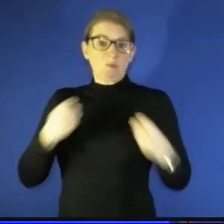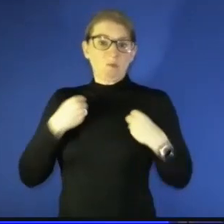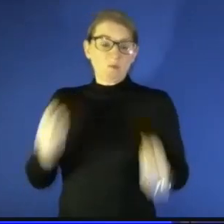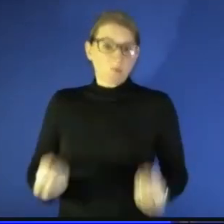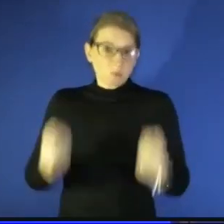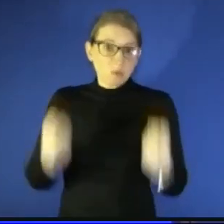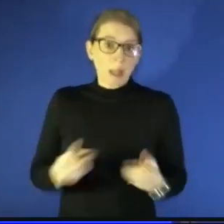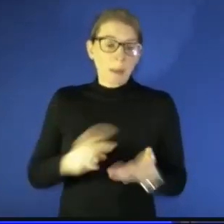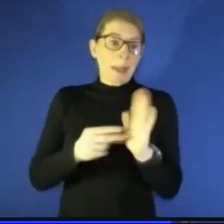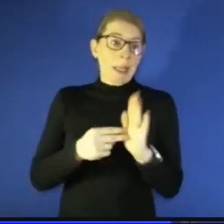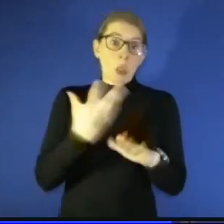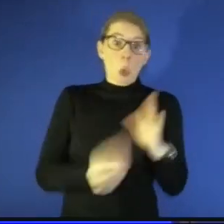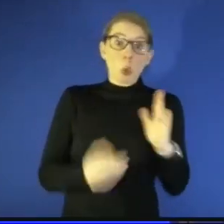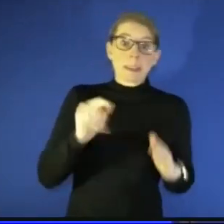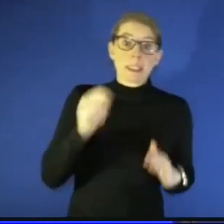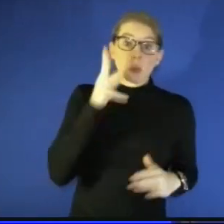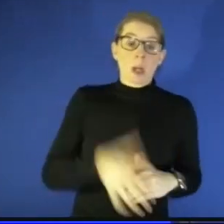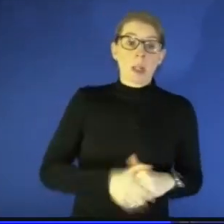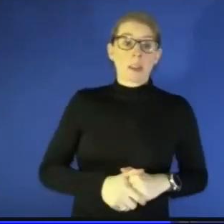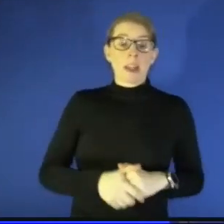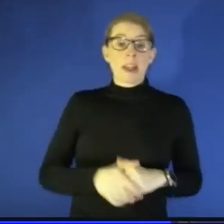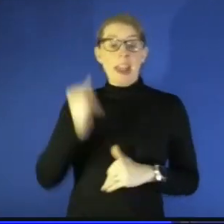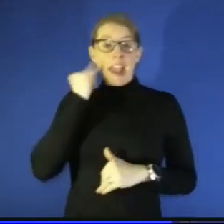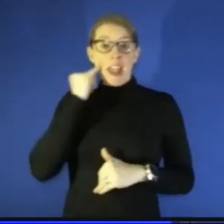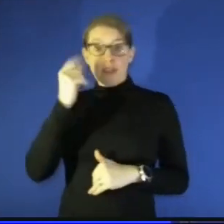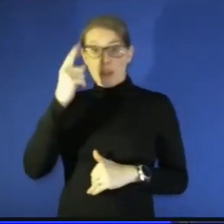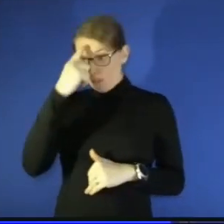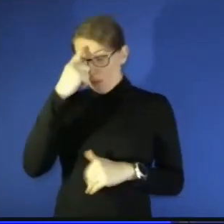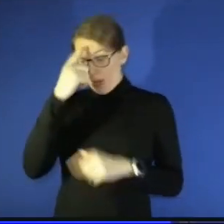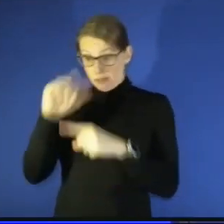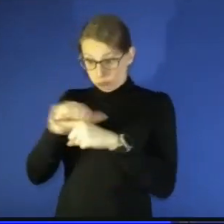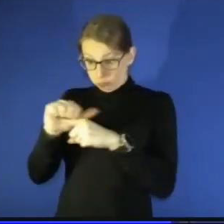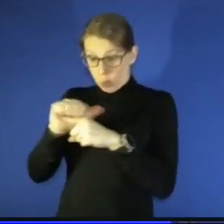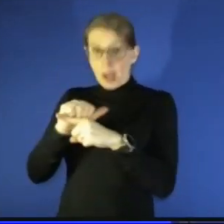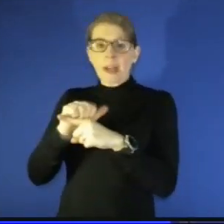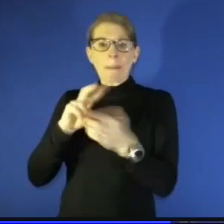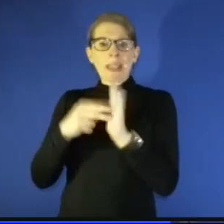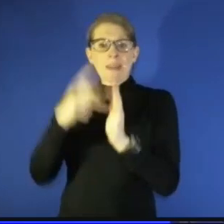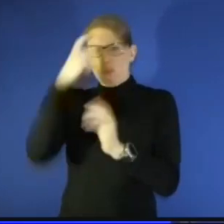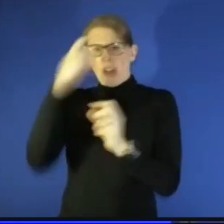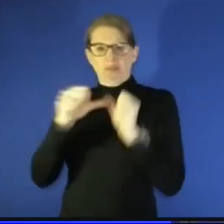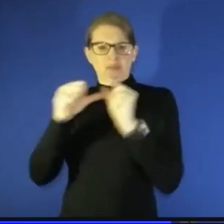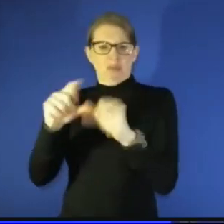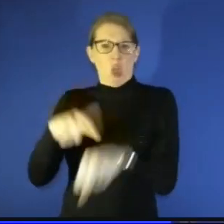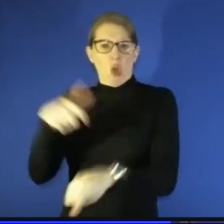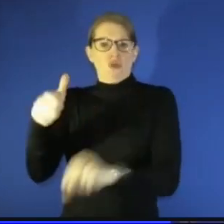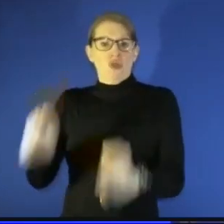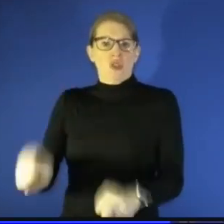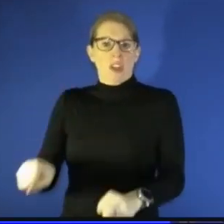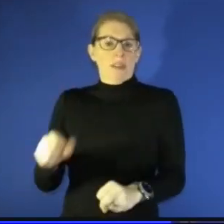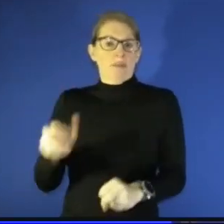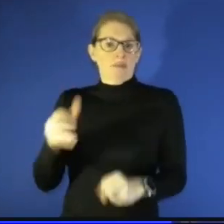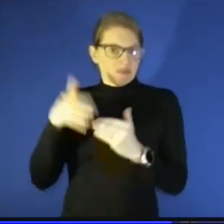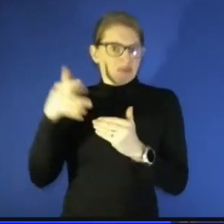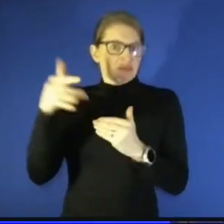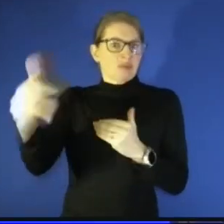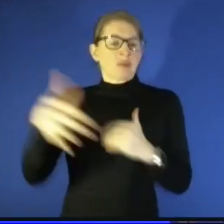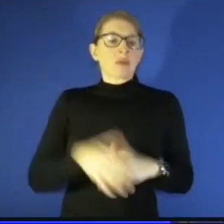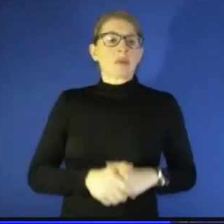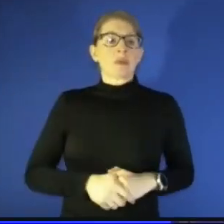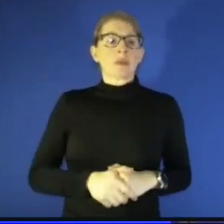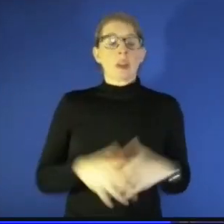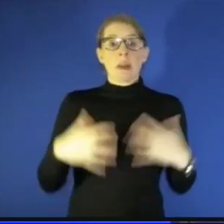the longer it's going to be able to do those things. But keeping your body healthy from an early age,